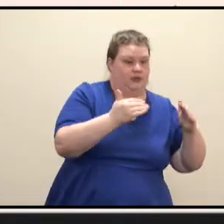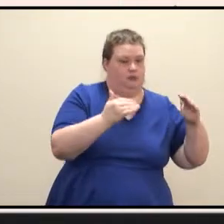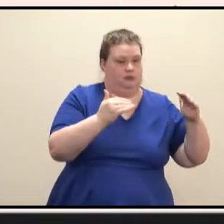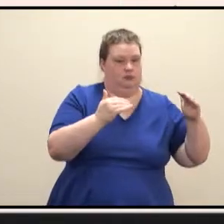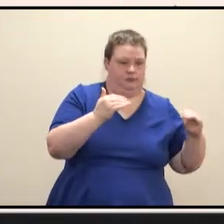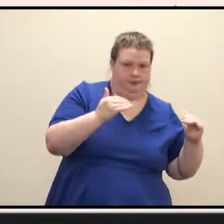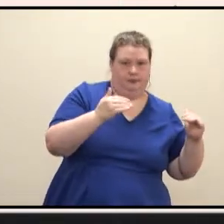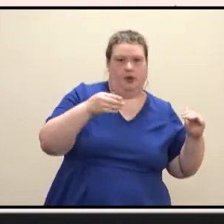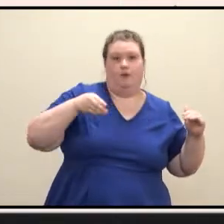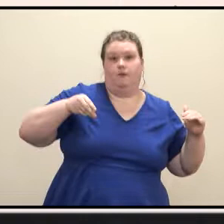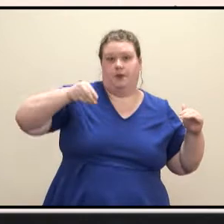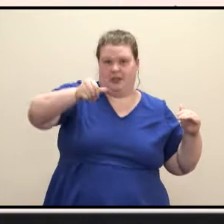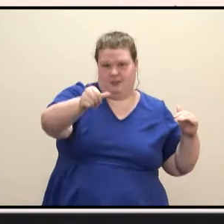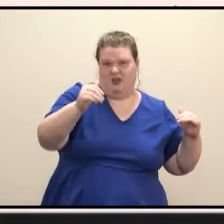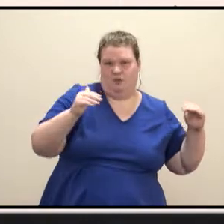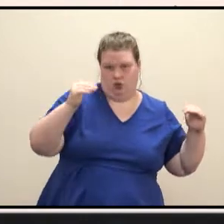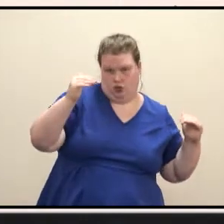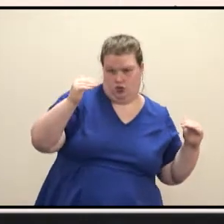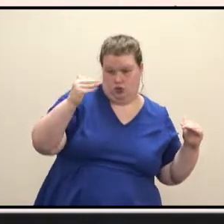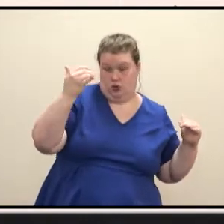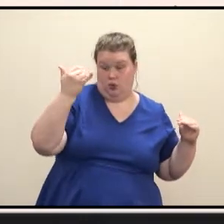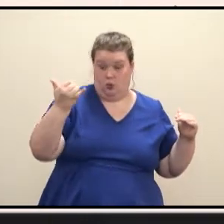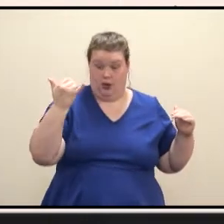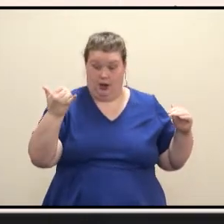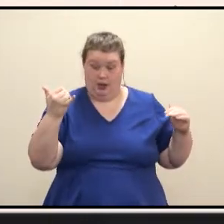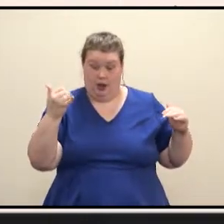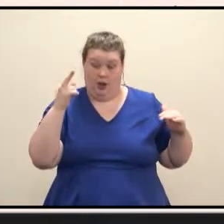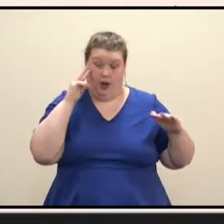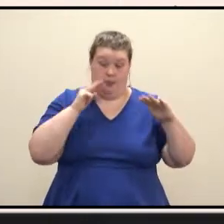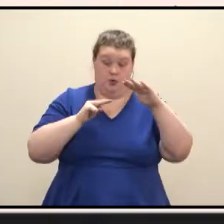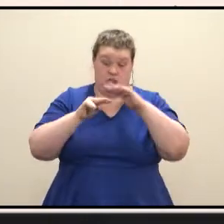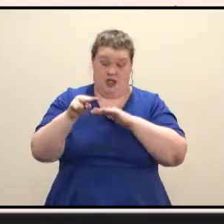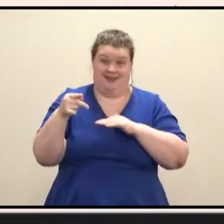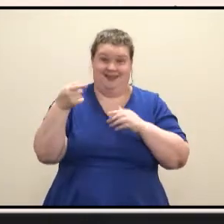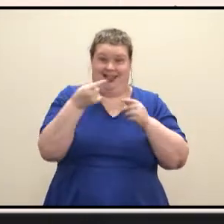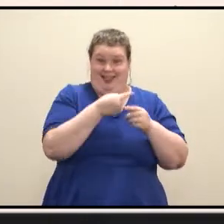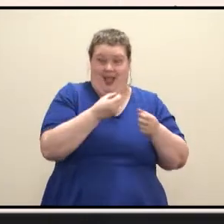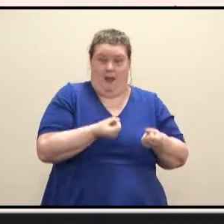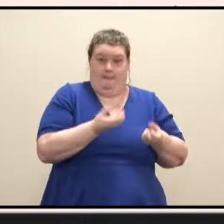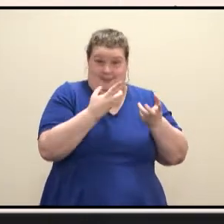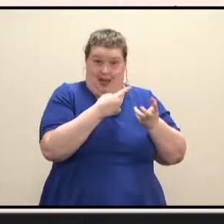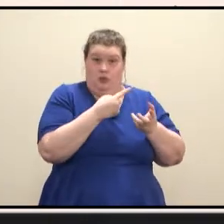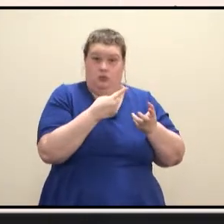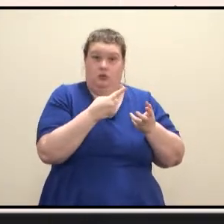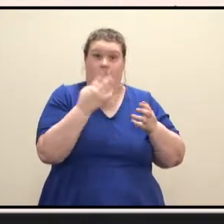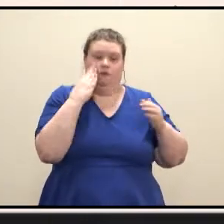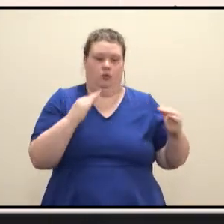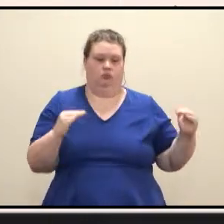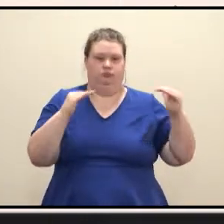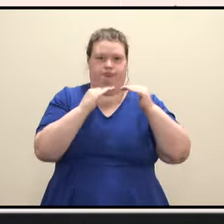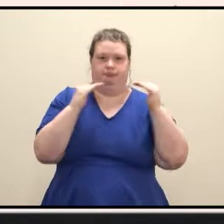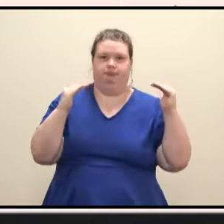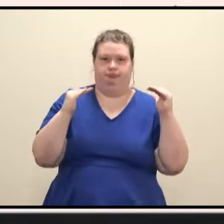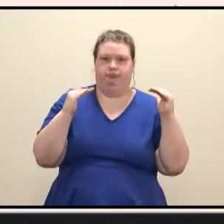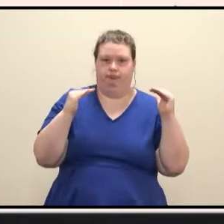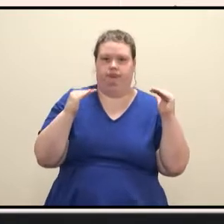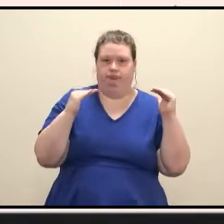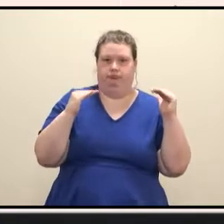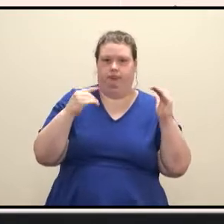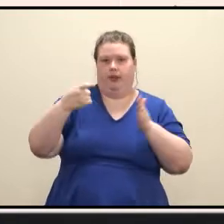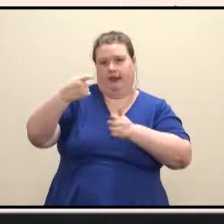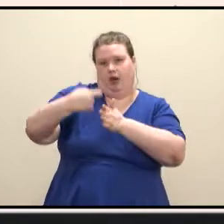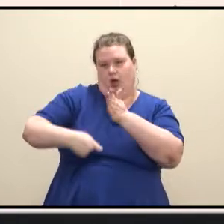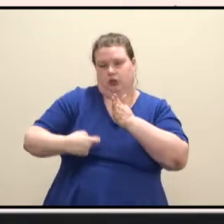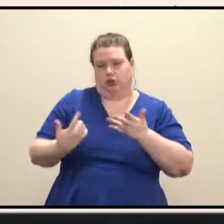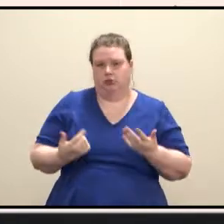that's a transfer that right now I'm projecting we'll need to do to cover their balances at the end of the year. So